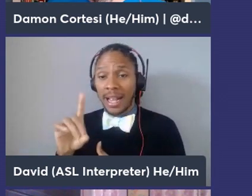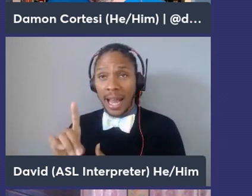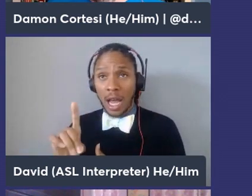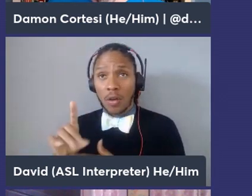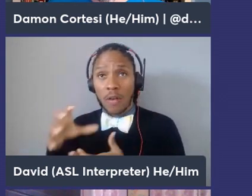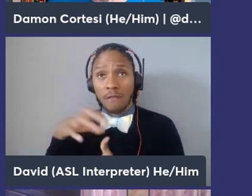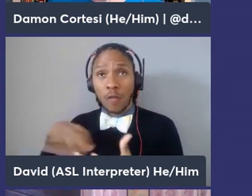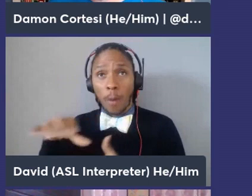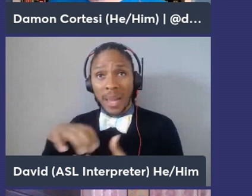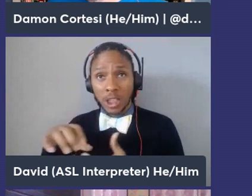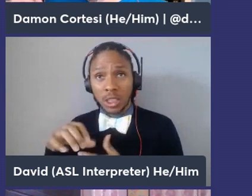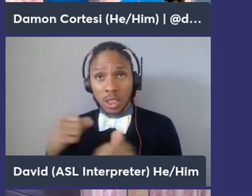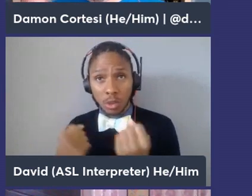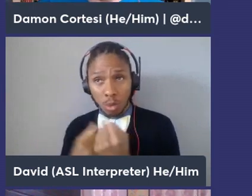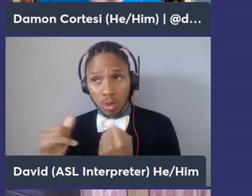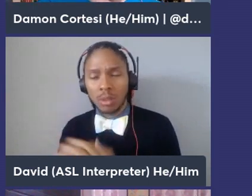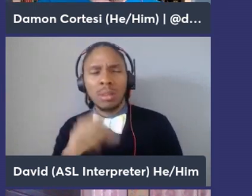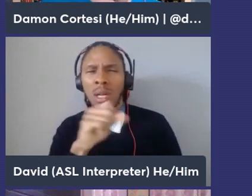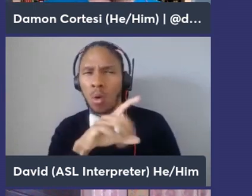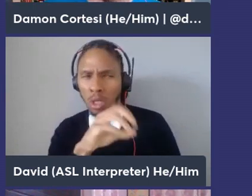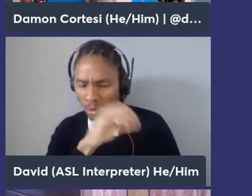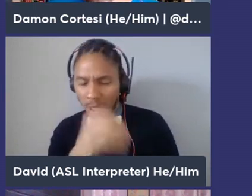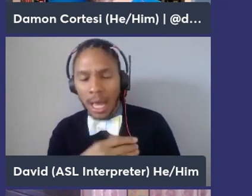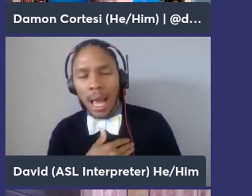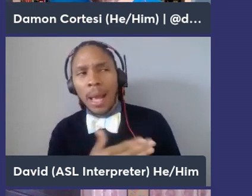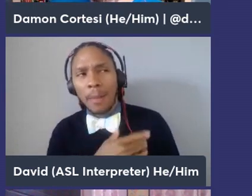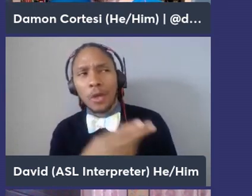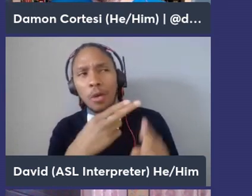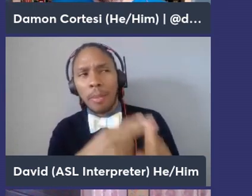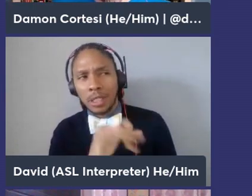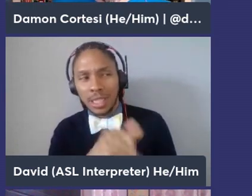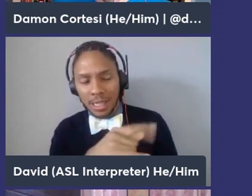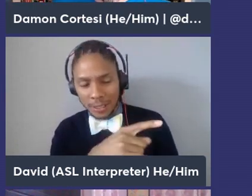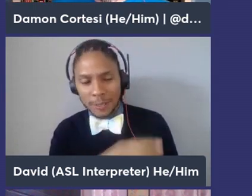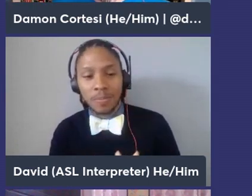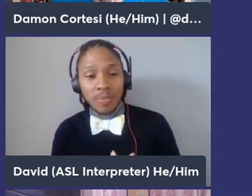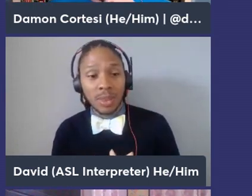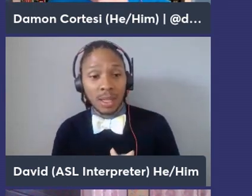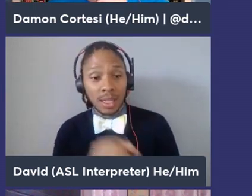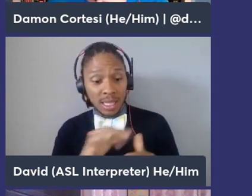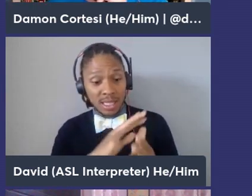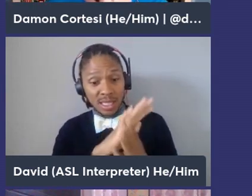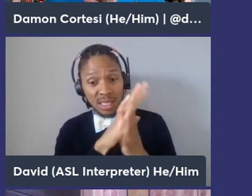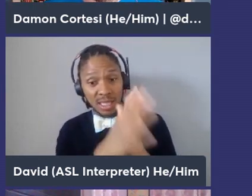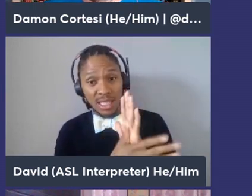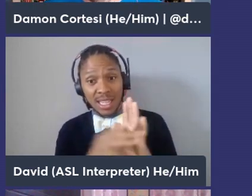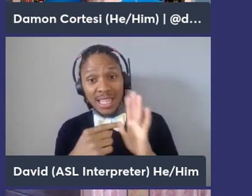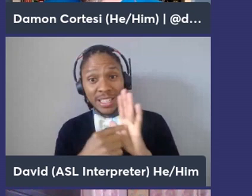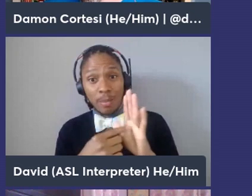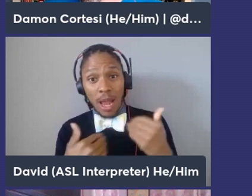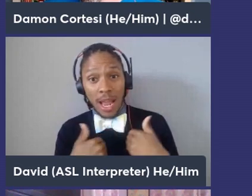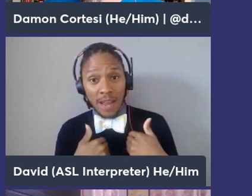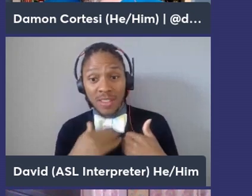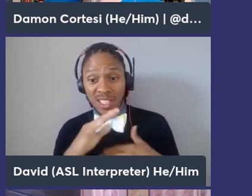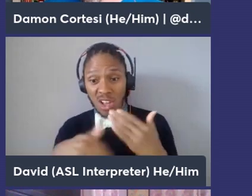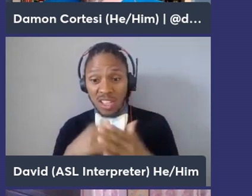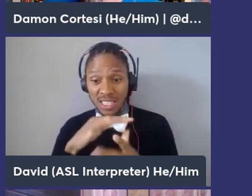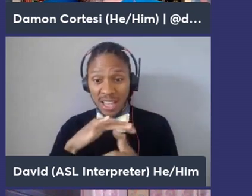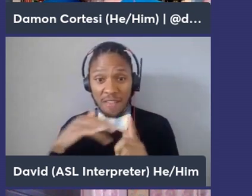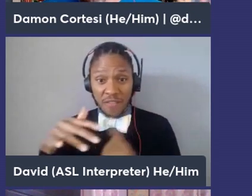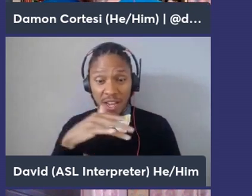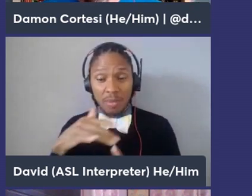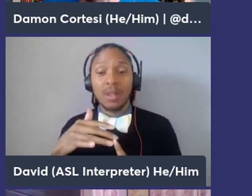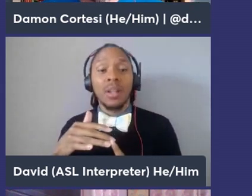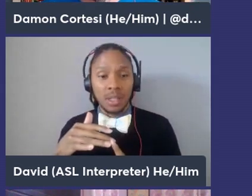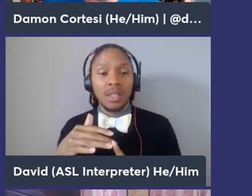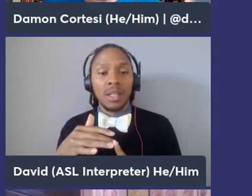too? Oh yeah, 100%. And I'm glad you mentioned that. This entire demo that I have set up today, this entire environment,